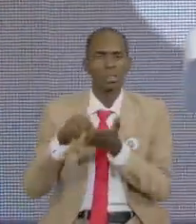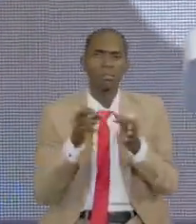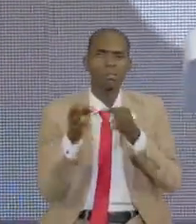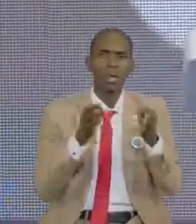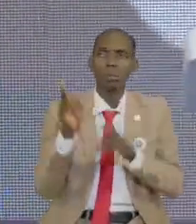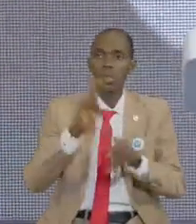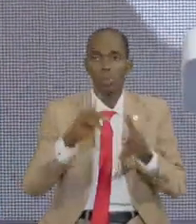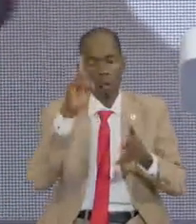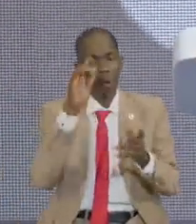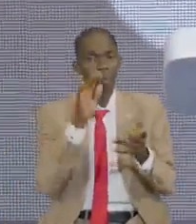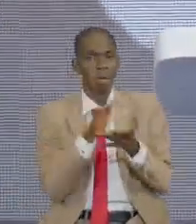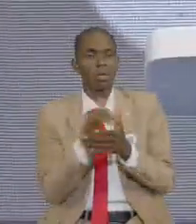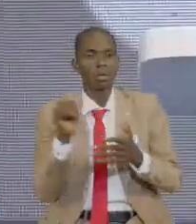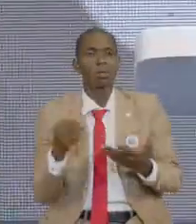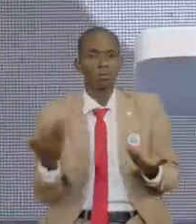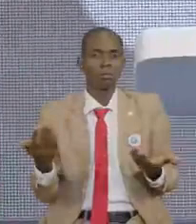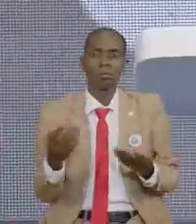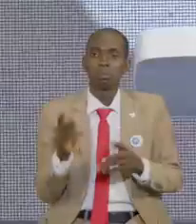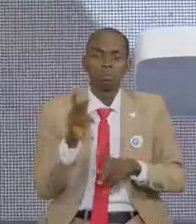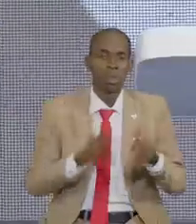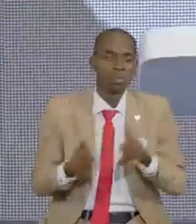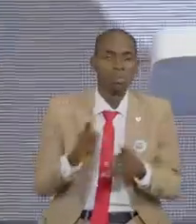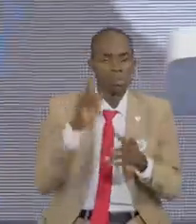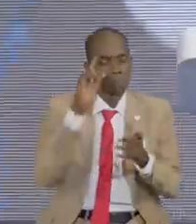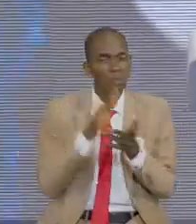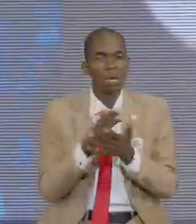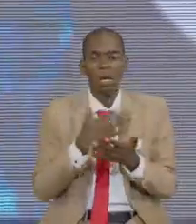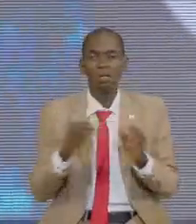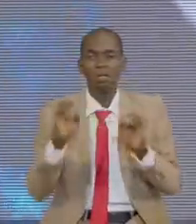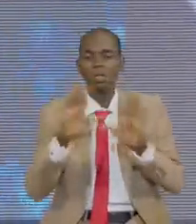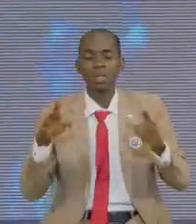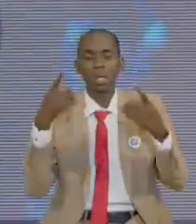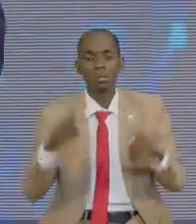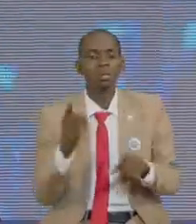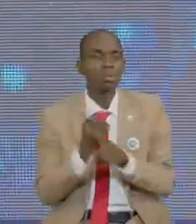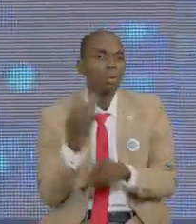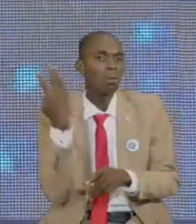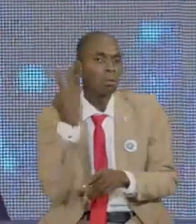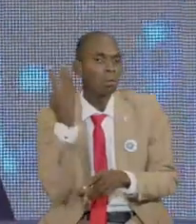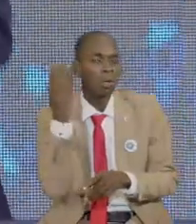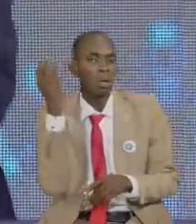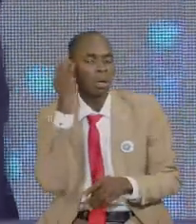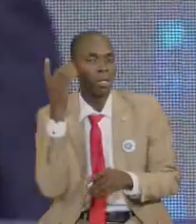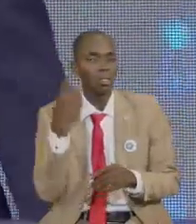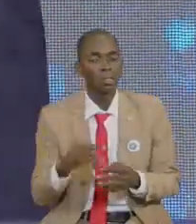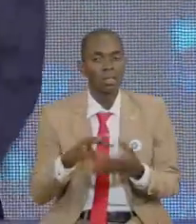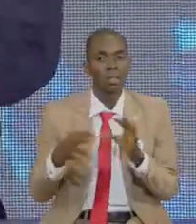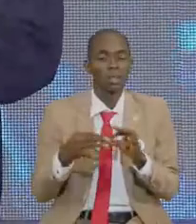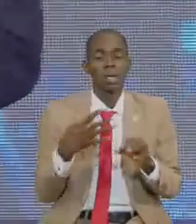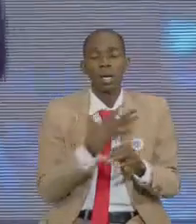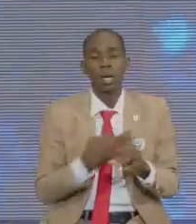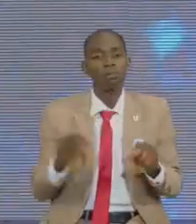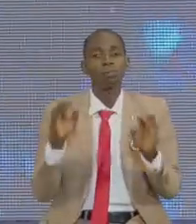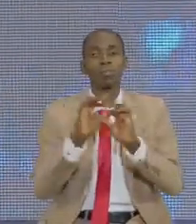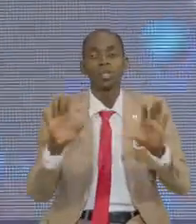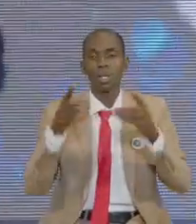that's all, nothing happens to them, no change happens to them. They just listen to a good story and they believe you, nothing happens.